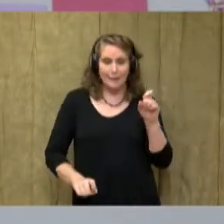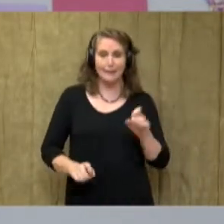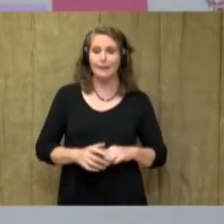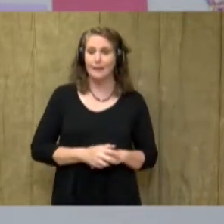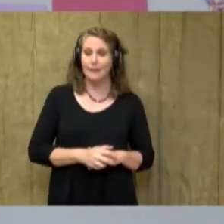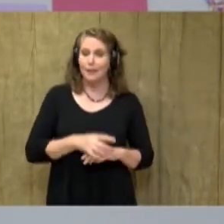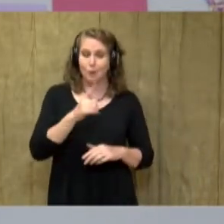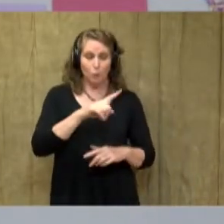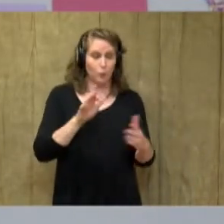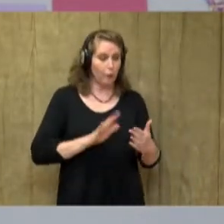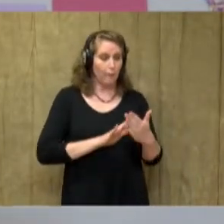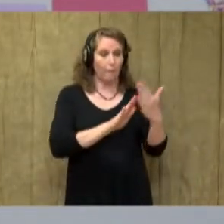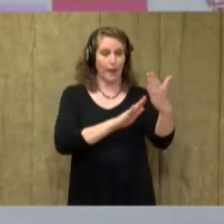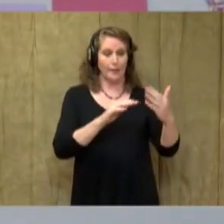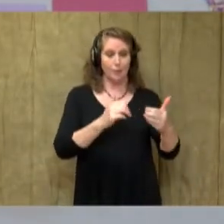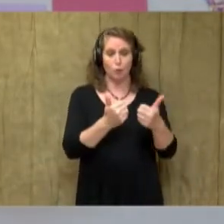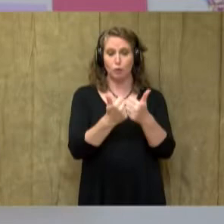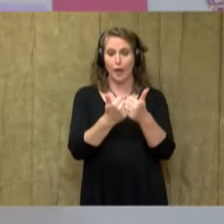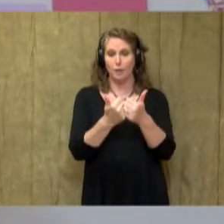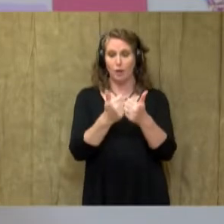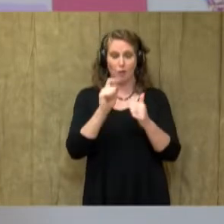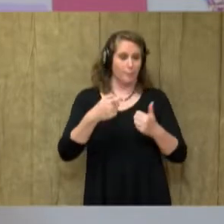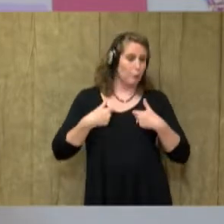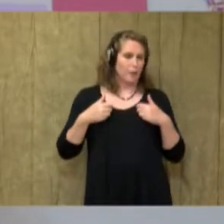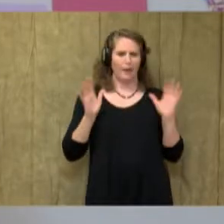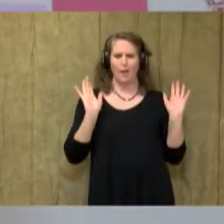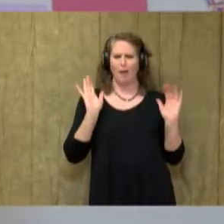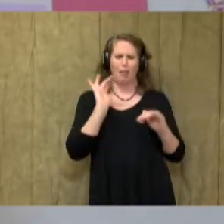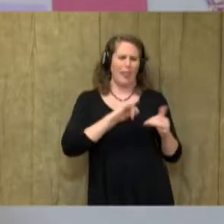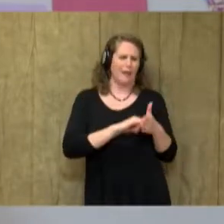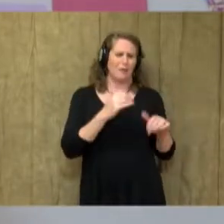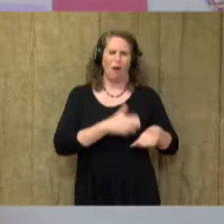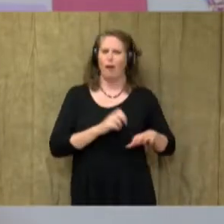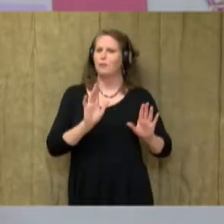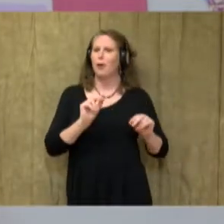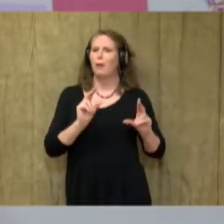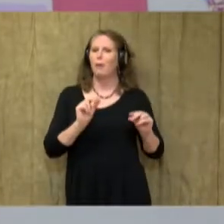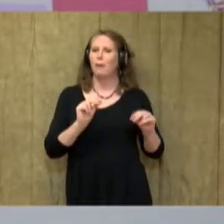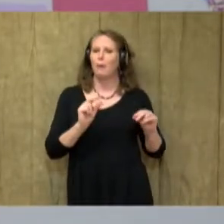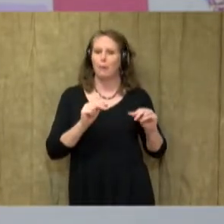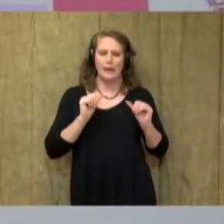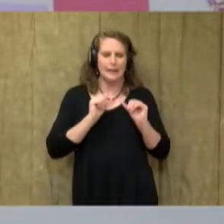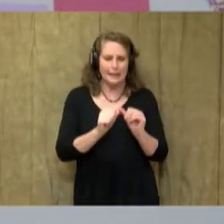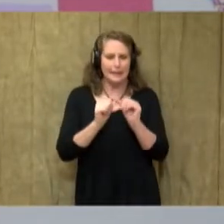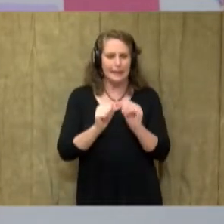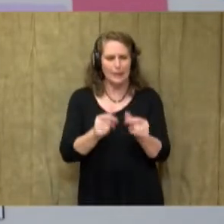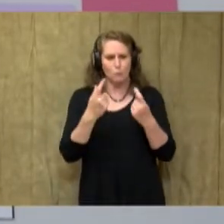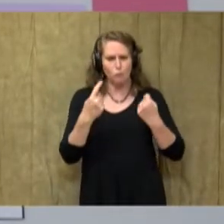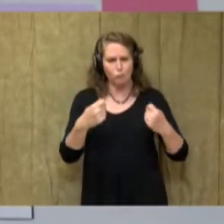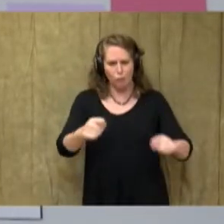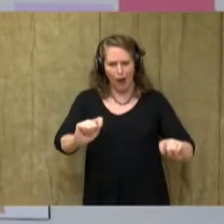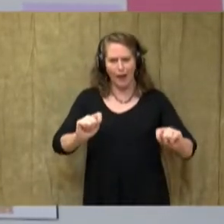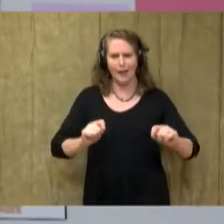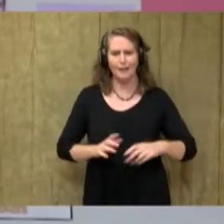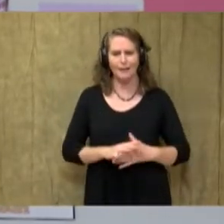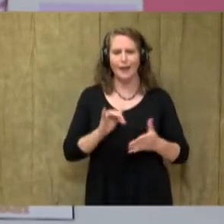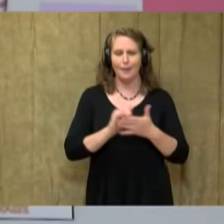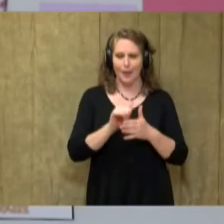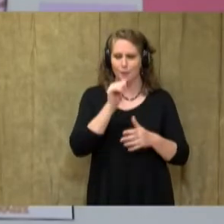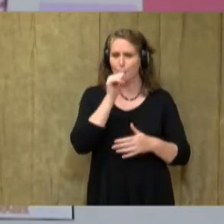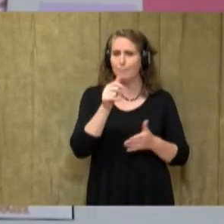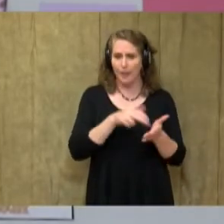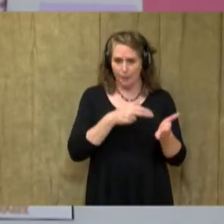like when you face a challenge, are you supposed to just give up? No. No, you've got to keep trying, right? Which is exactly